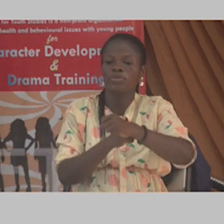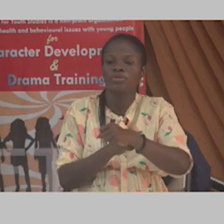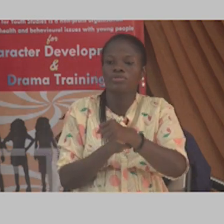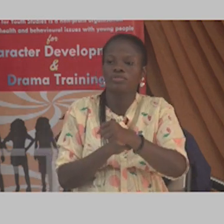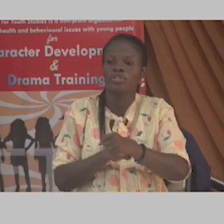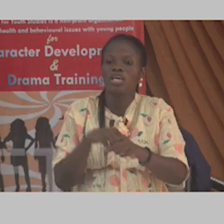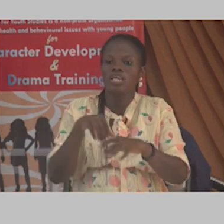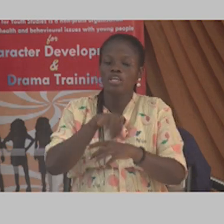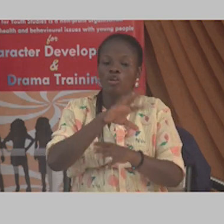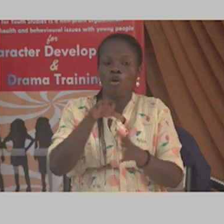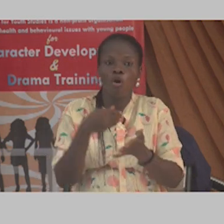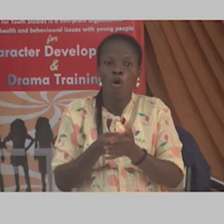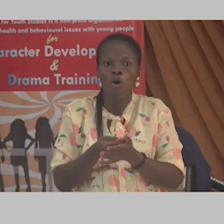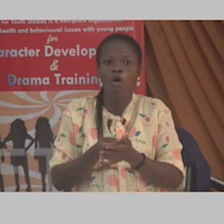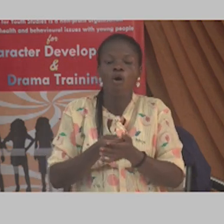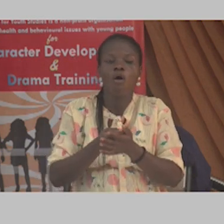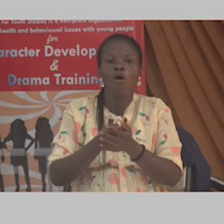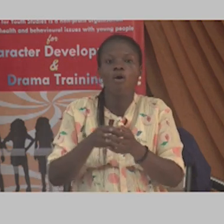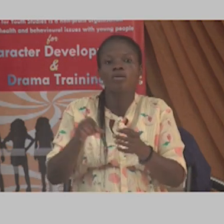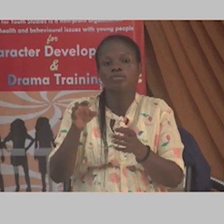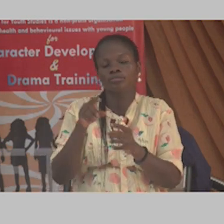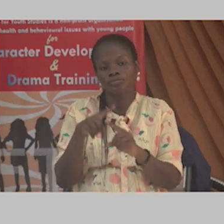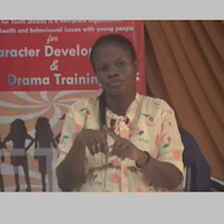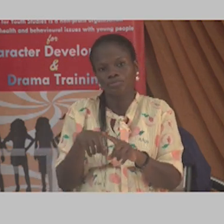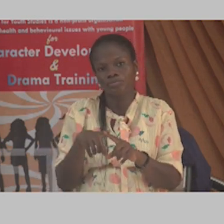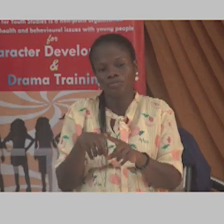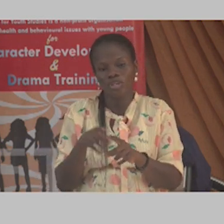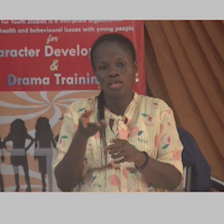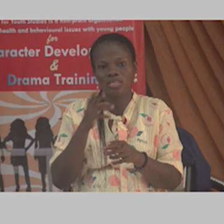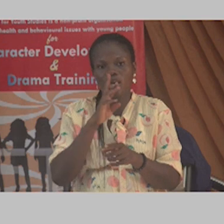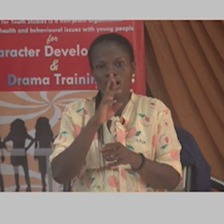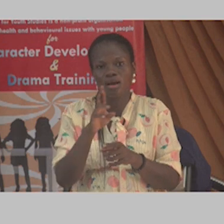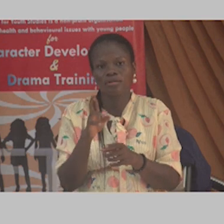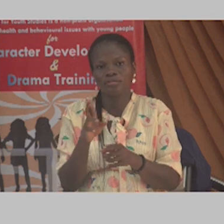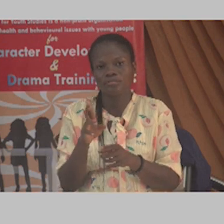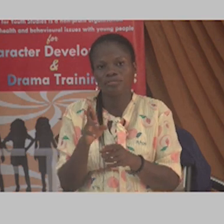in all its ramifications. So there are